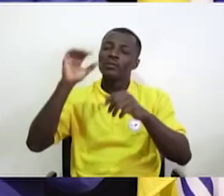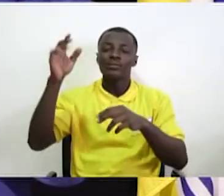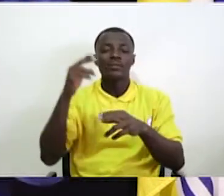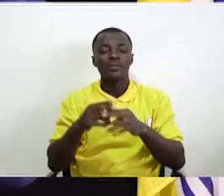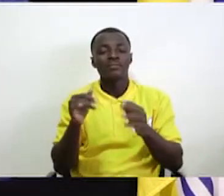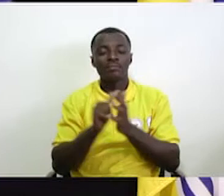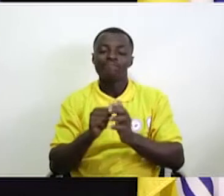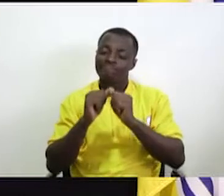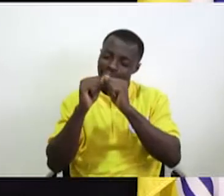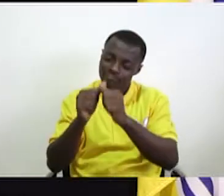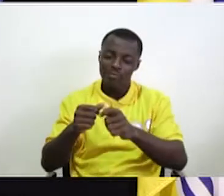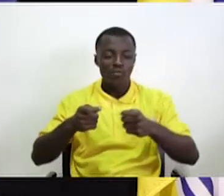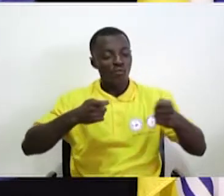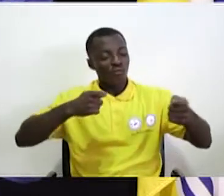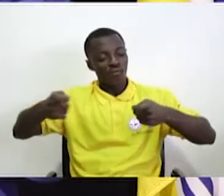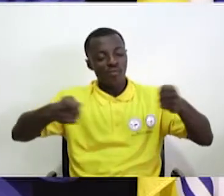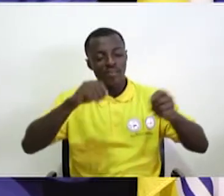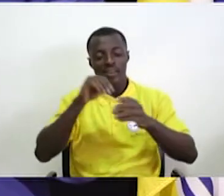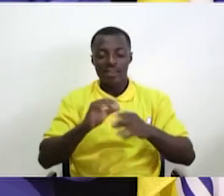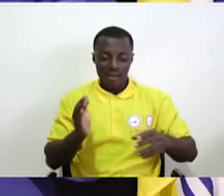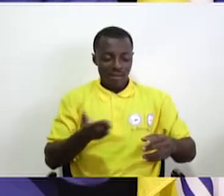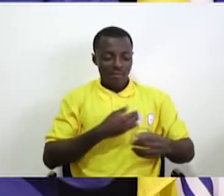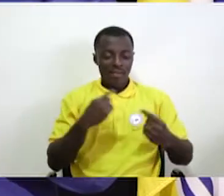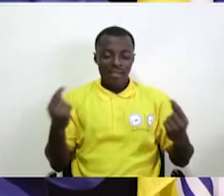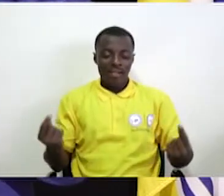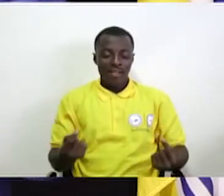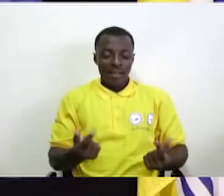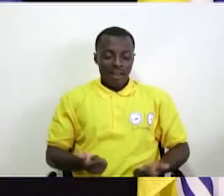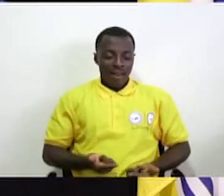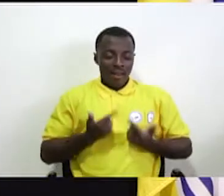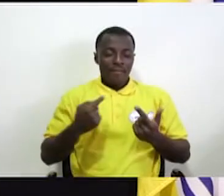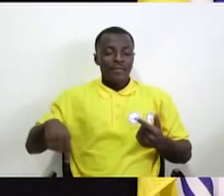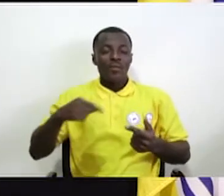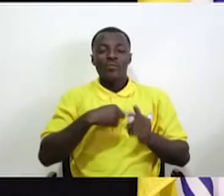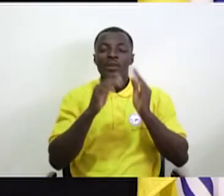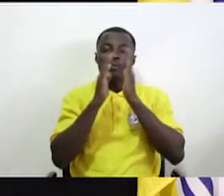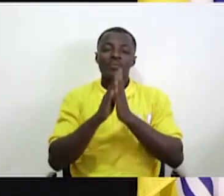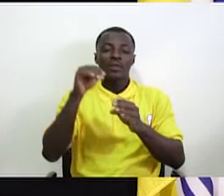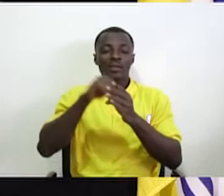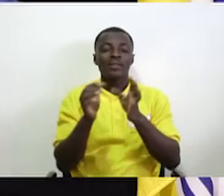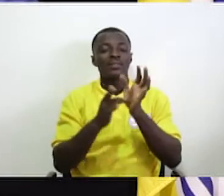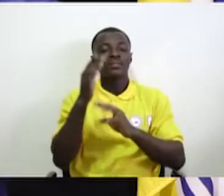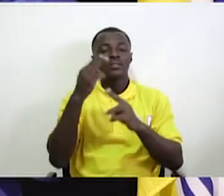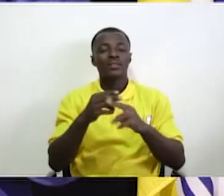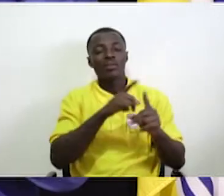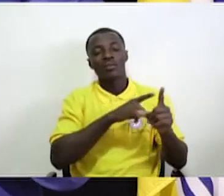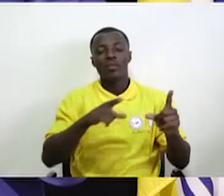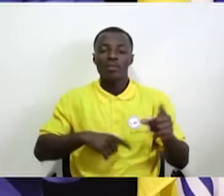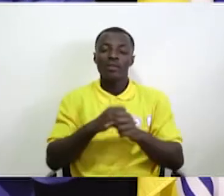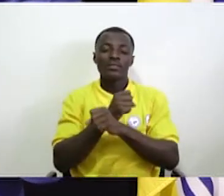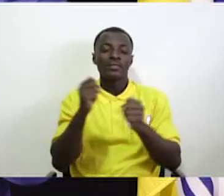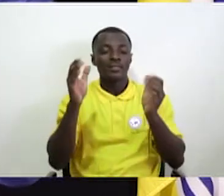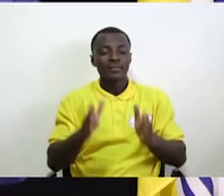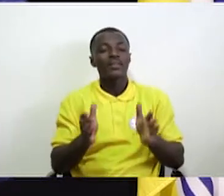you continue to rule and reign in our lives. This is our prayer in the blessed name of our Lord and our